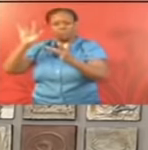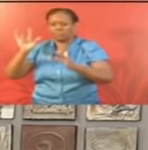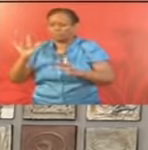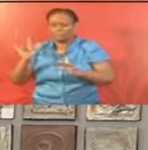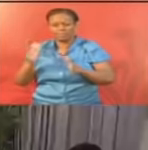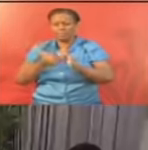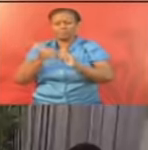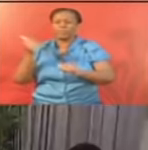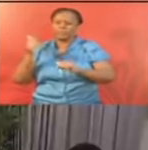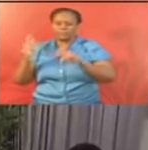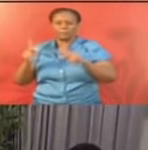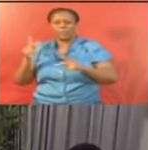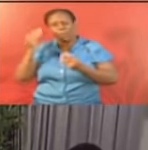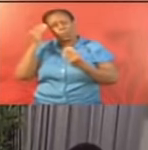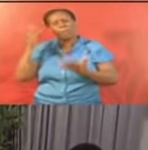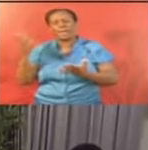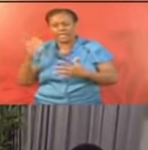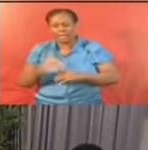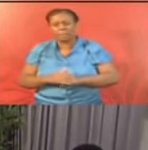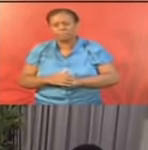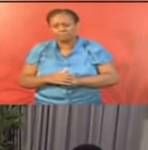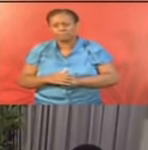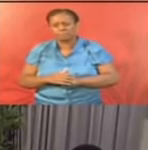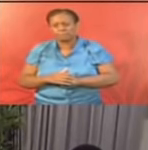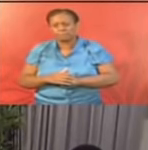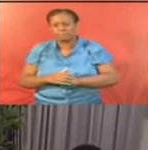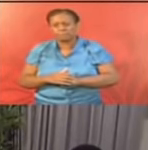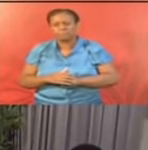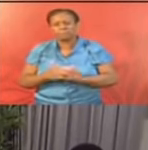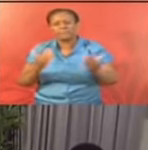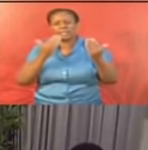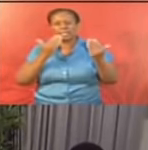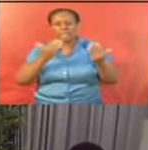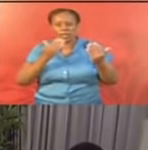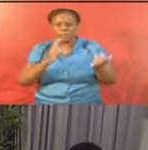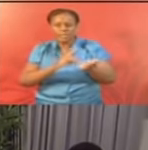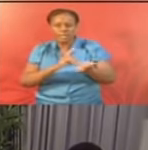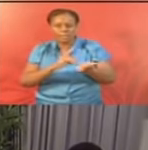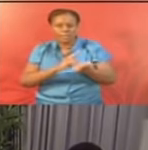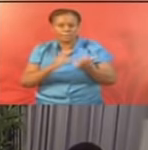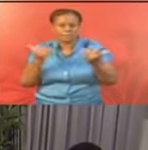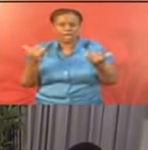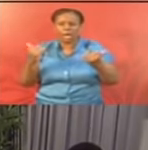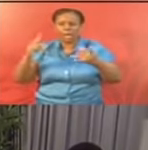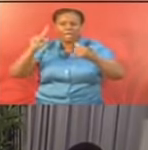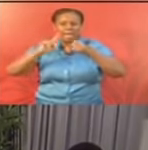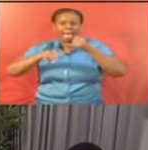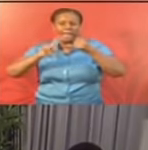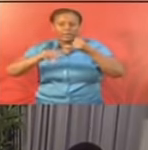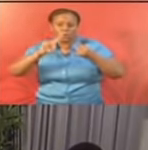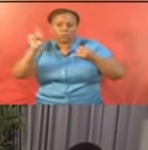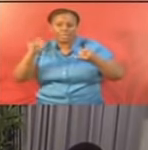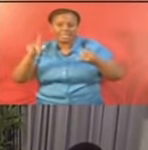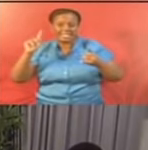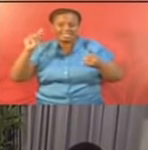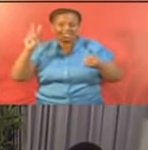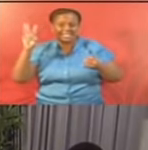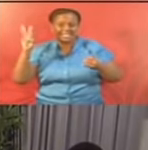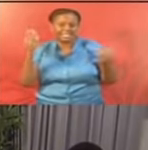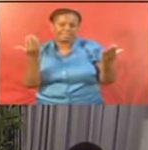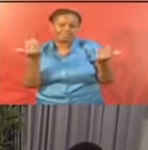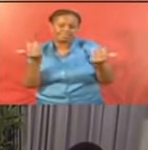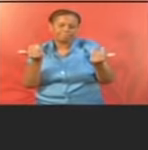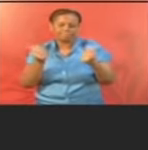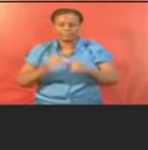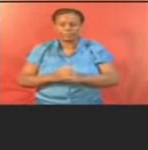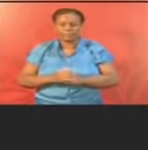Alcantara? Thank you very much, Dr. Hines. And our last questions today, we go to TV6. Hi, good